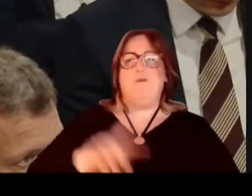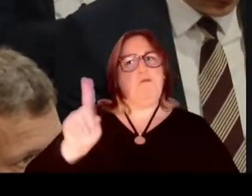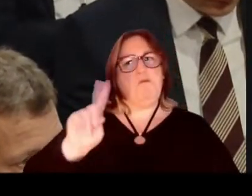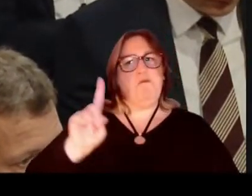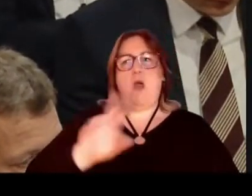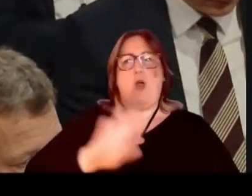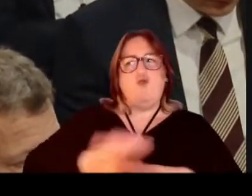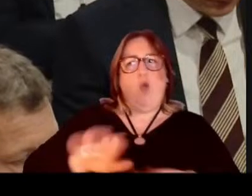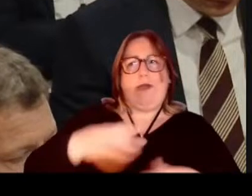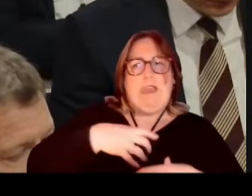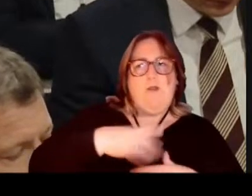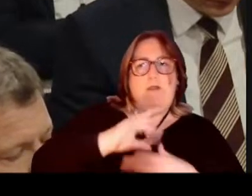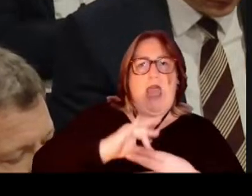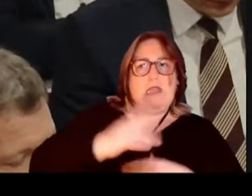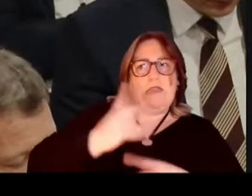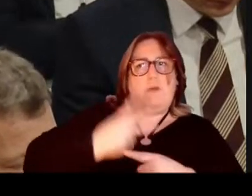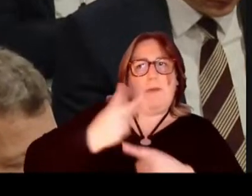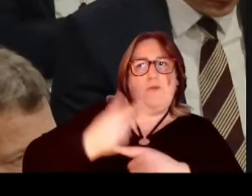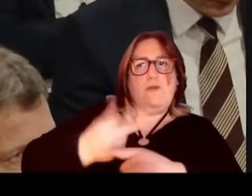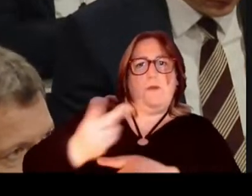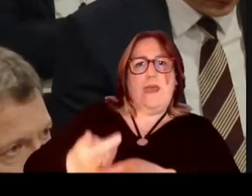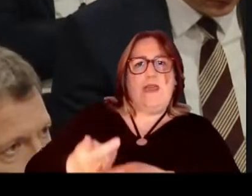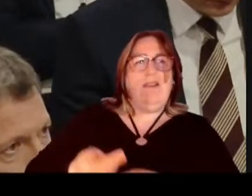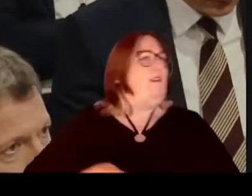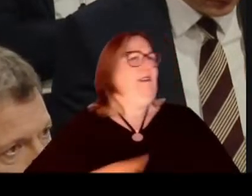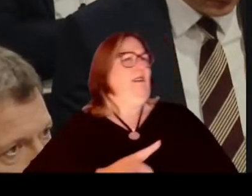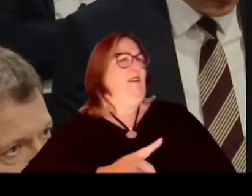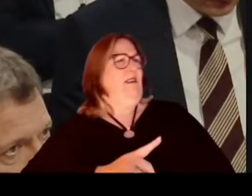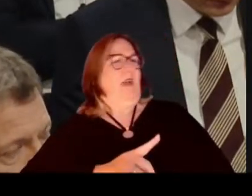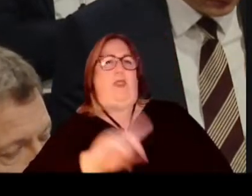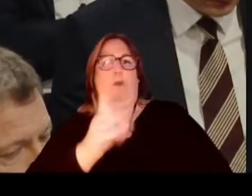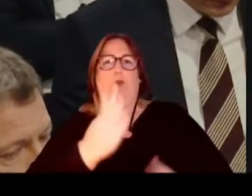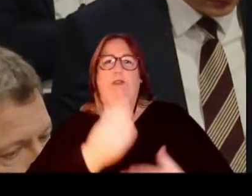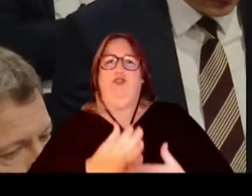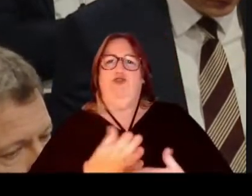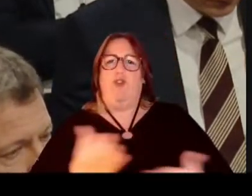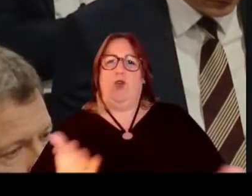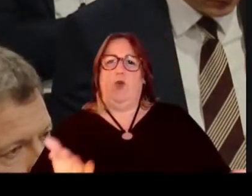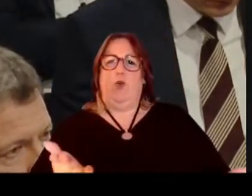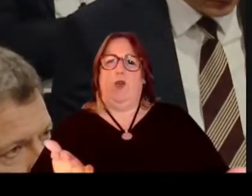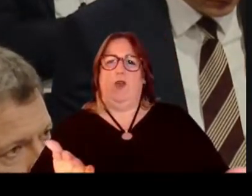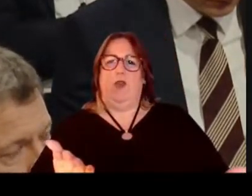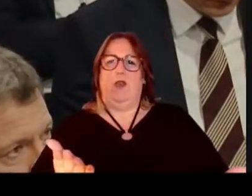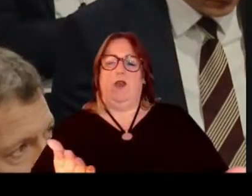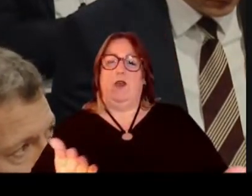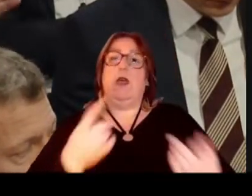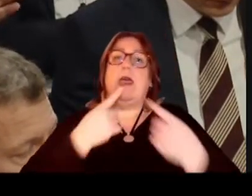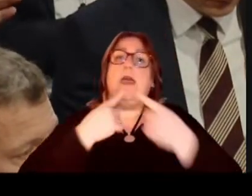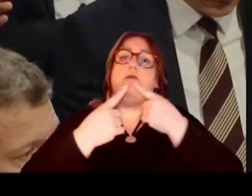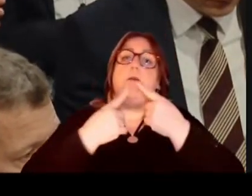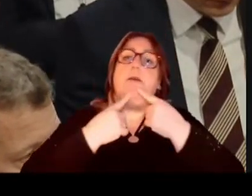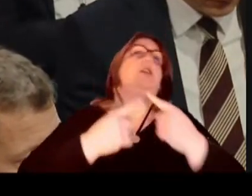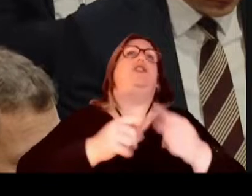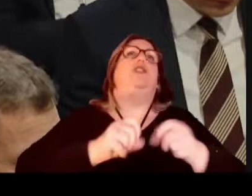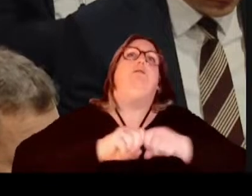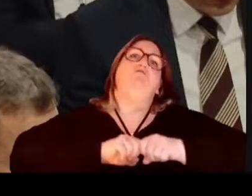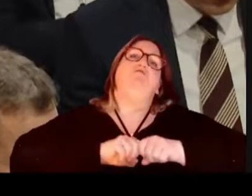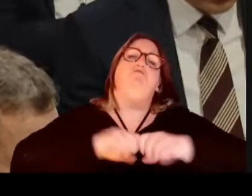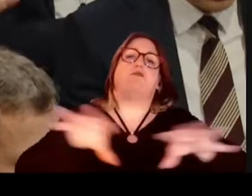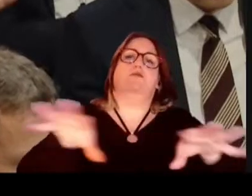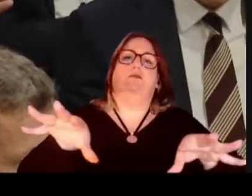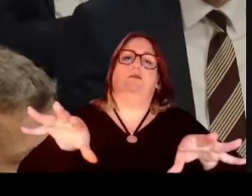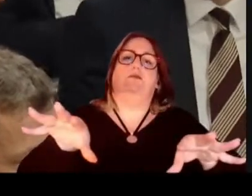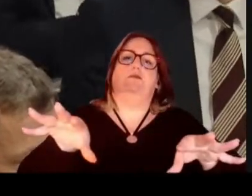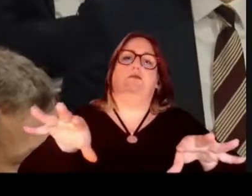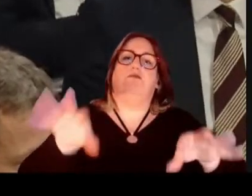terror offence. Now, information was put into the public domain then that didn't collapse the trial. It didn't jeopardise justice. It was